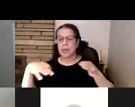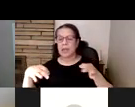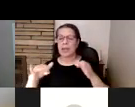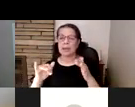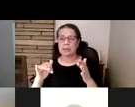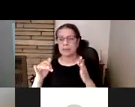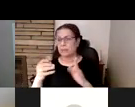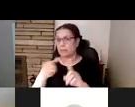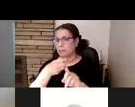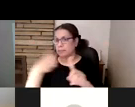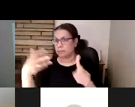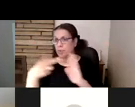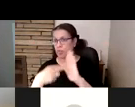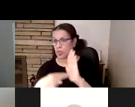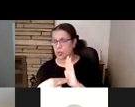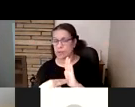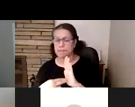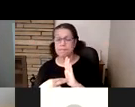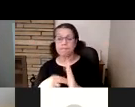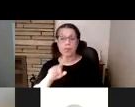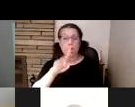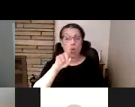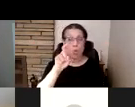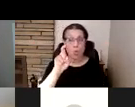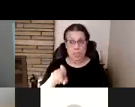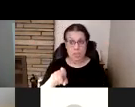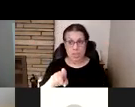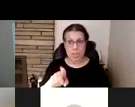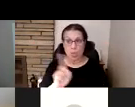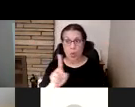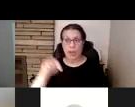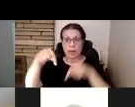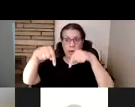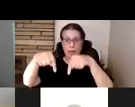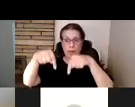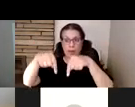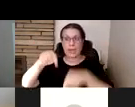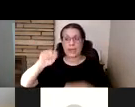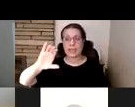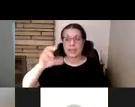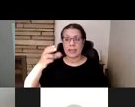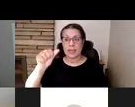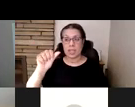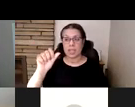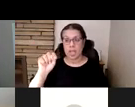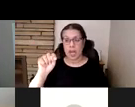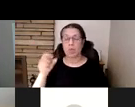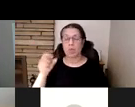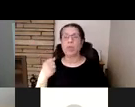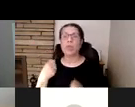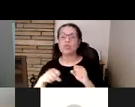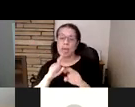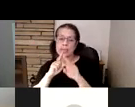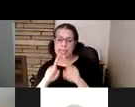virtually. Questions can certainly be submitted in the chat pod. We'll do our best to get to all of them. There are not too many